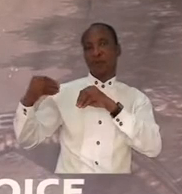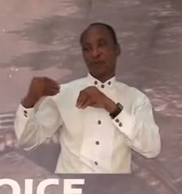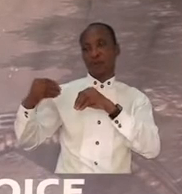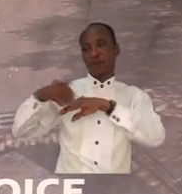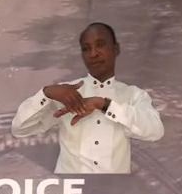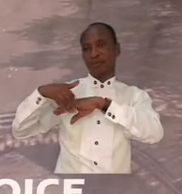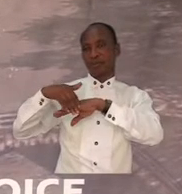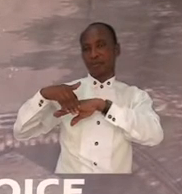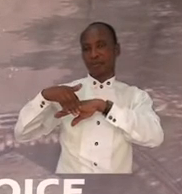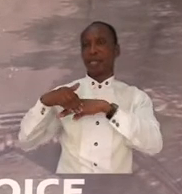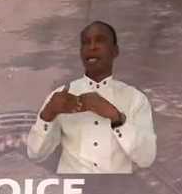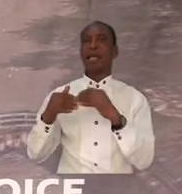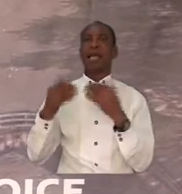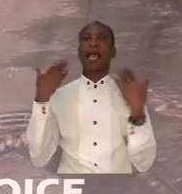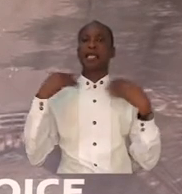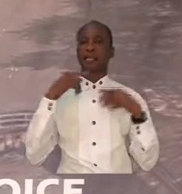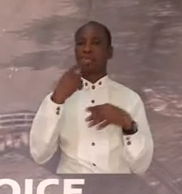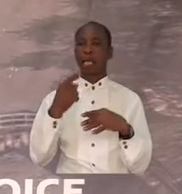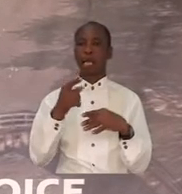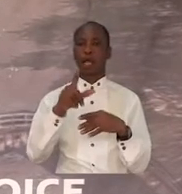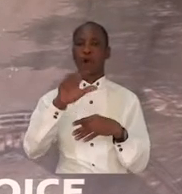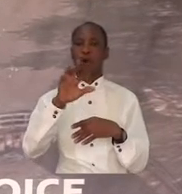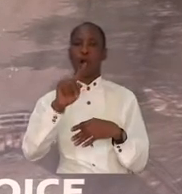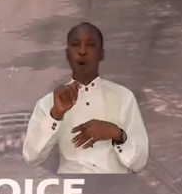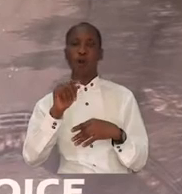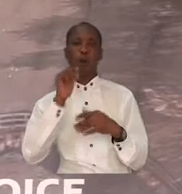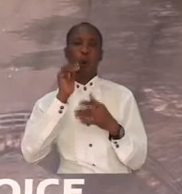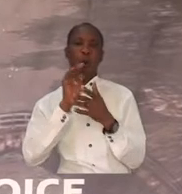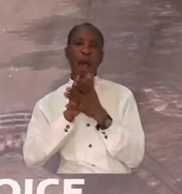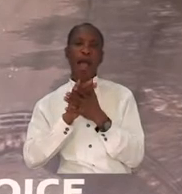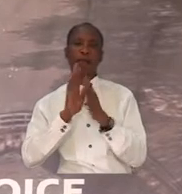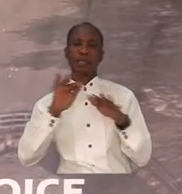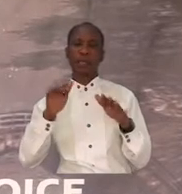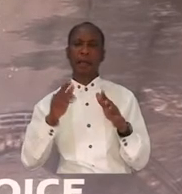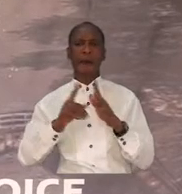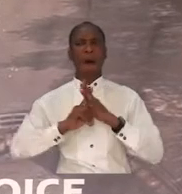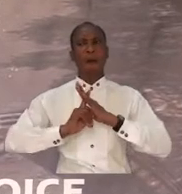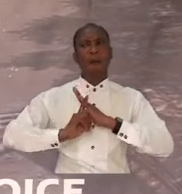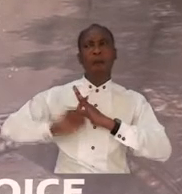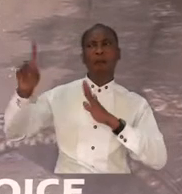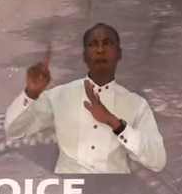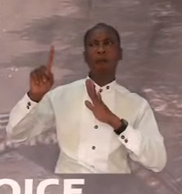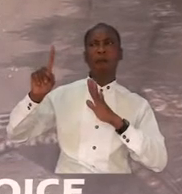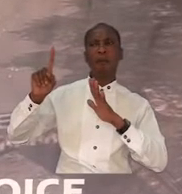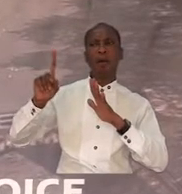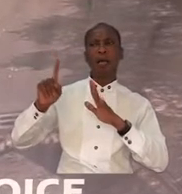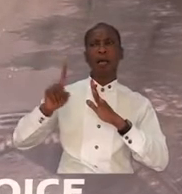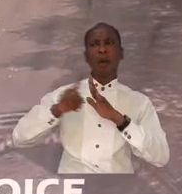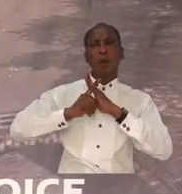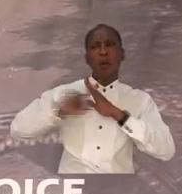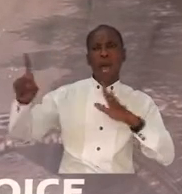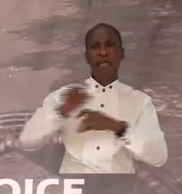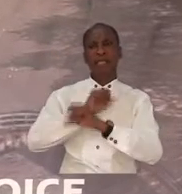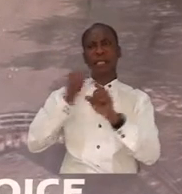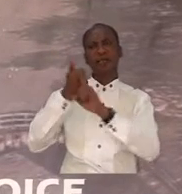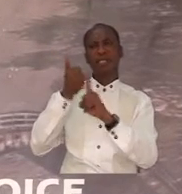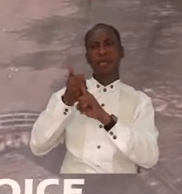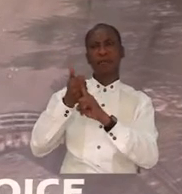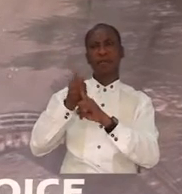said, Escape for your life. Do not look behind you, nor stay anywhere in the